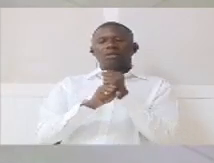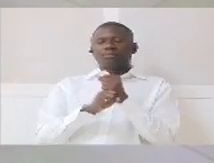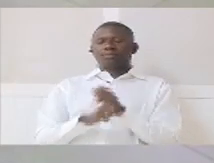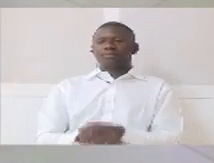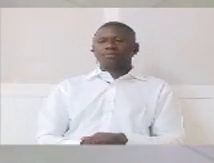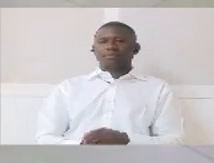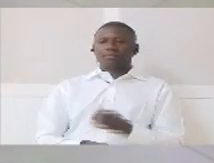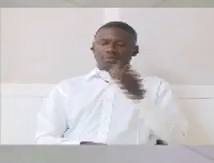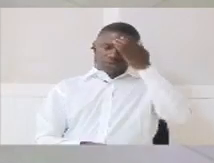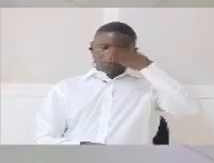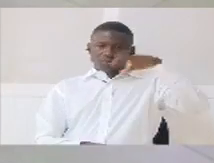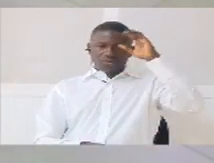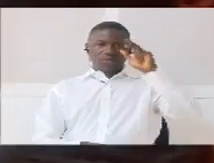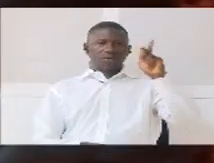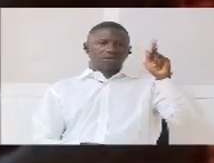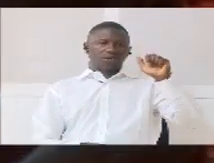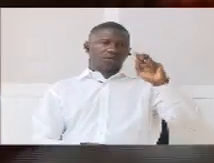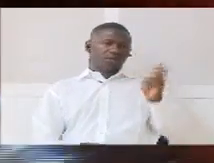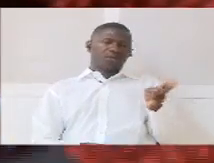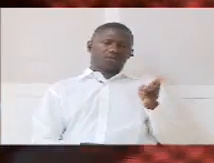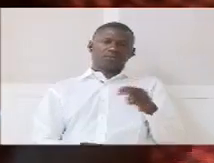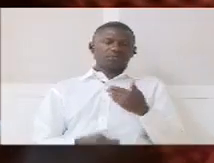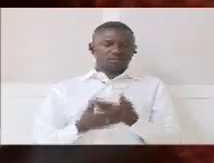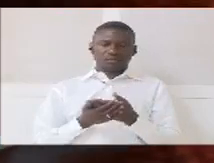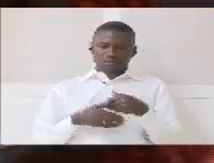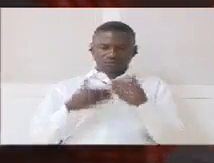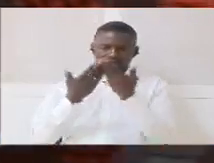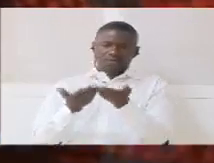Commissioner Ka. Commissioner Ka. Wole kana yini ninka.